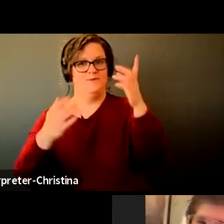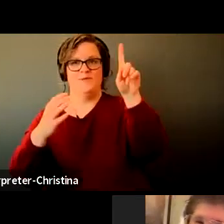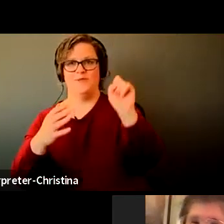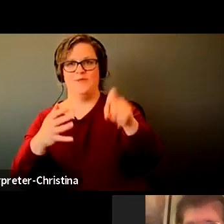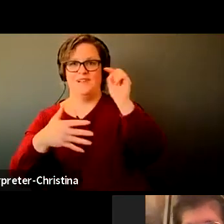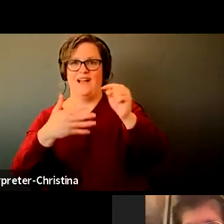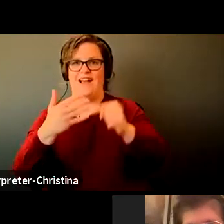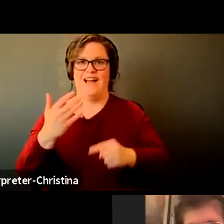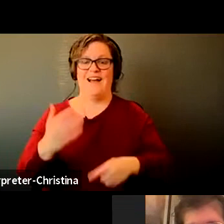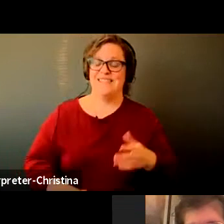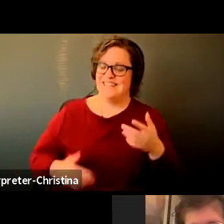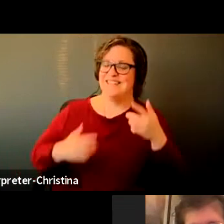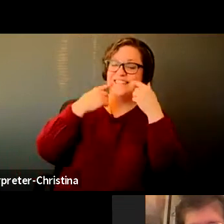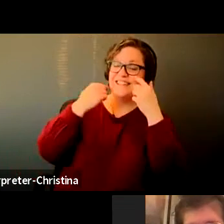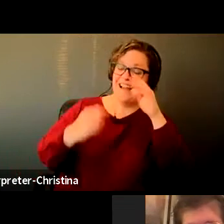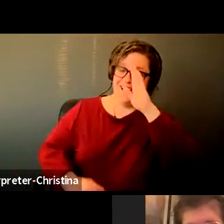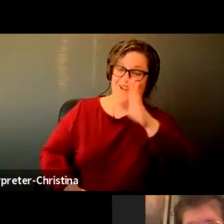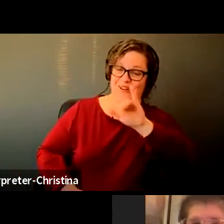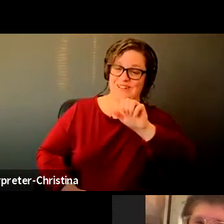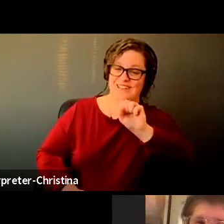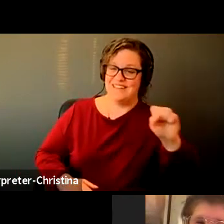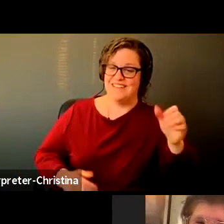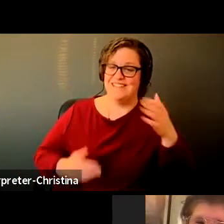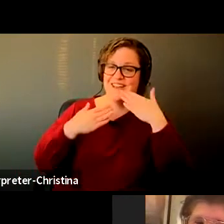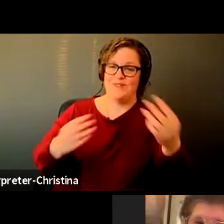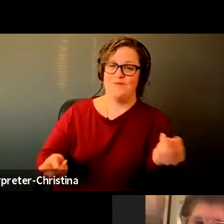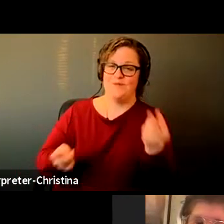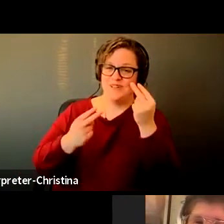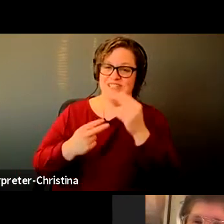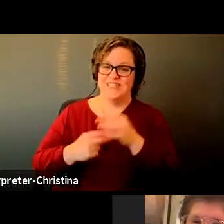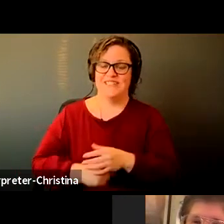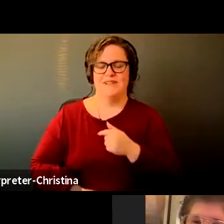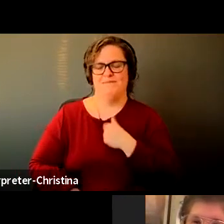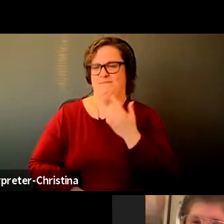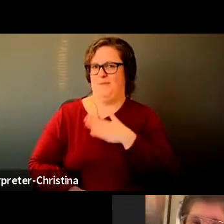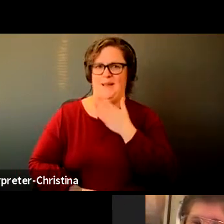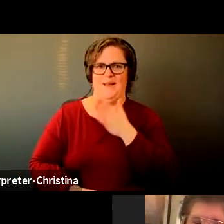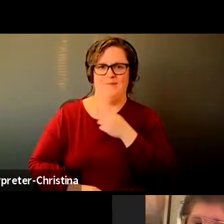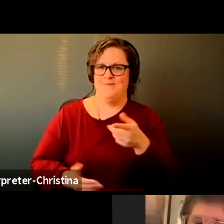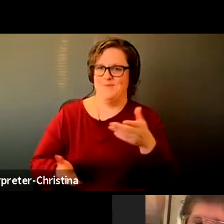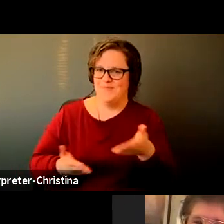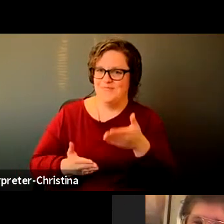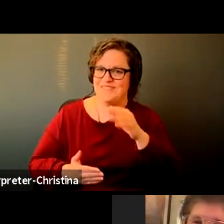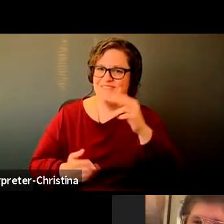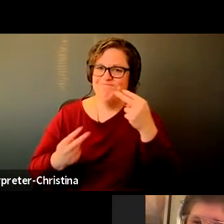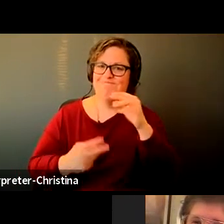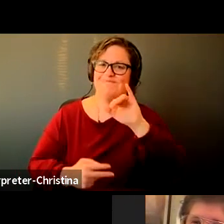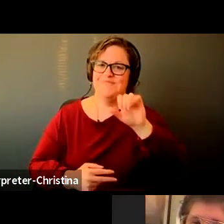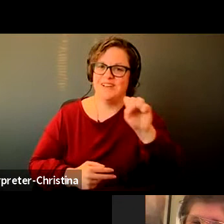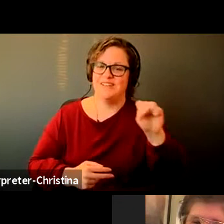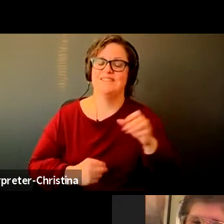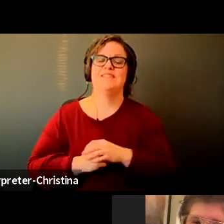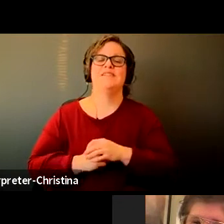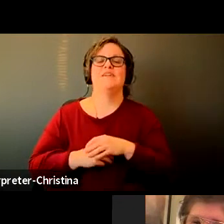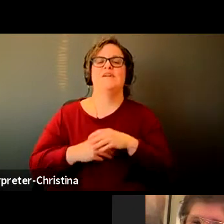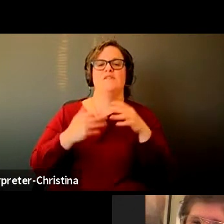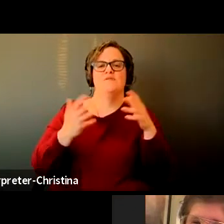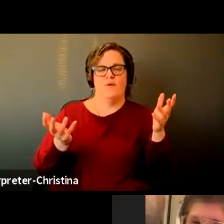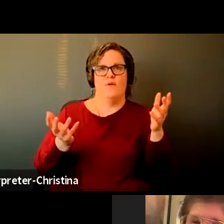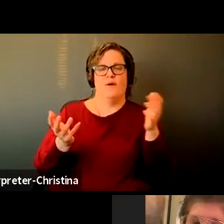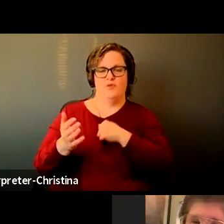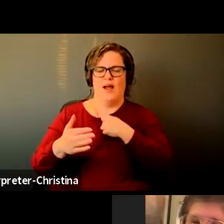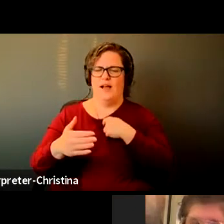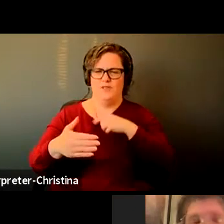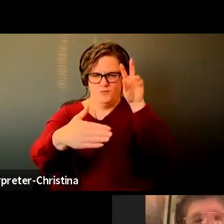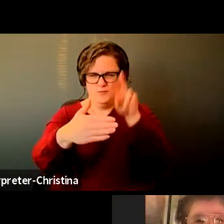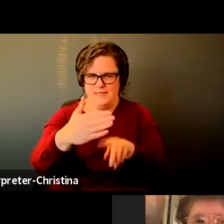Hi, Jess. Thank you for being here. I'm so happy Jess is here. And okay, so sorry, I'm just reading